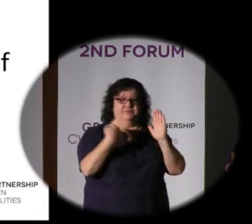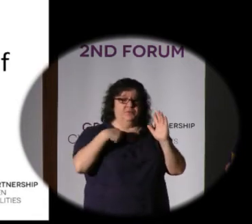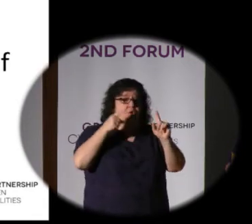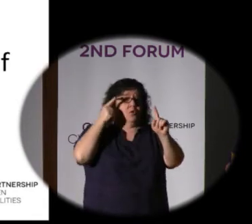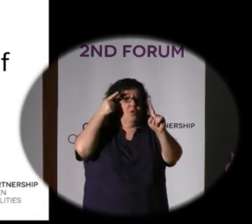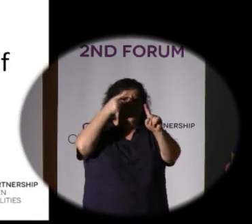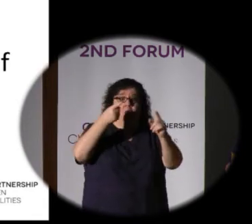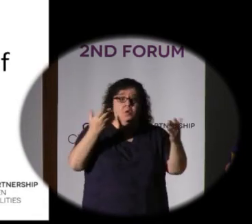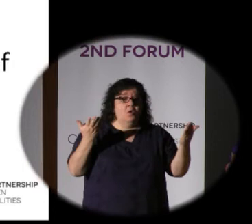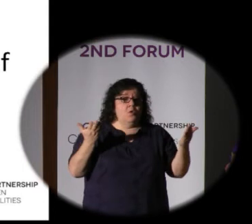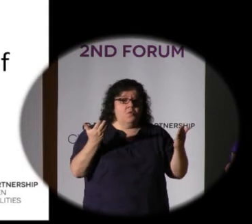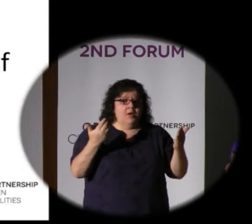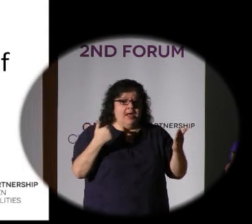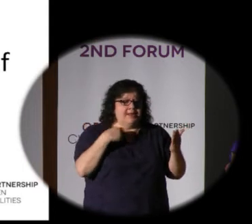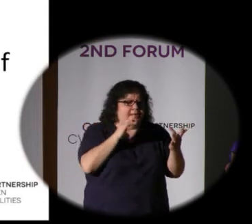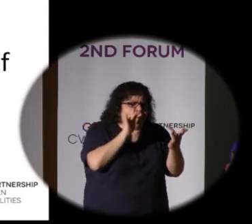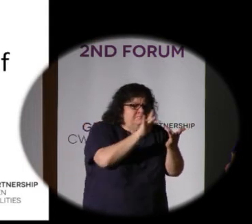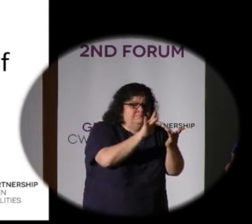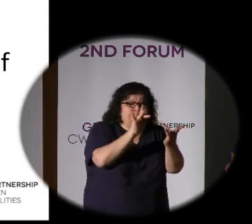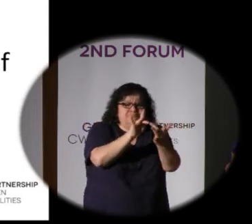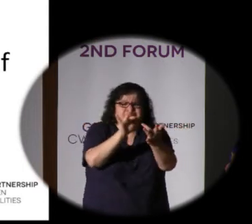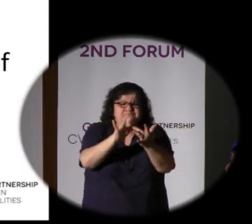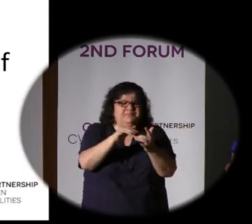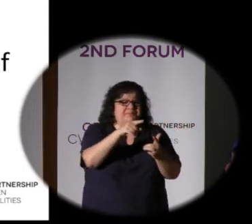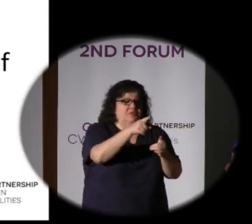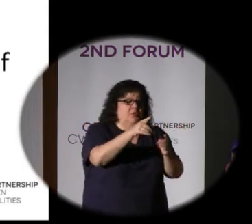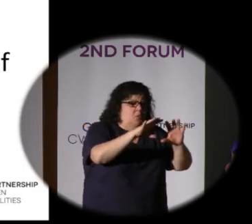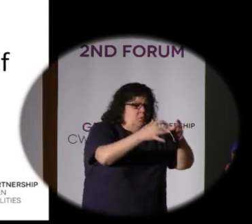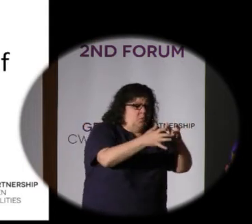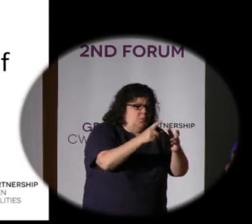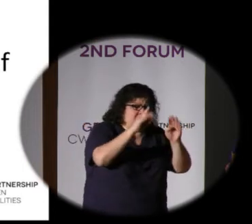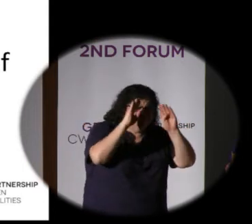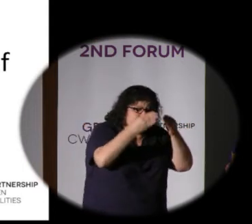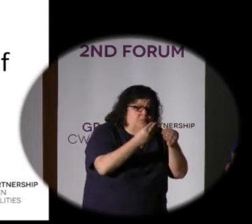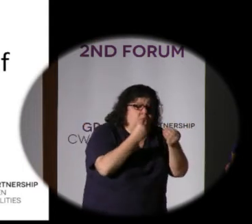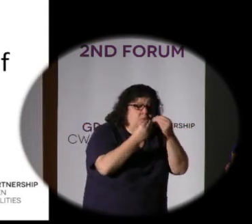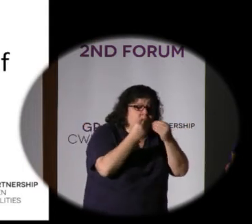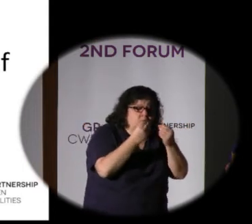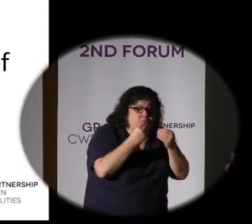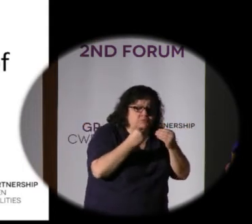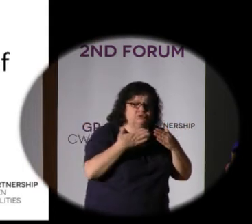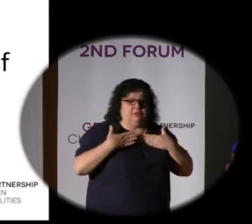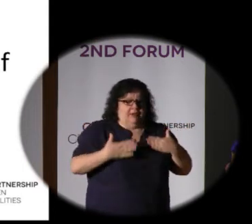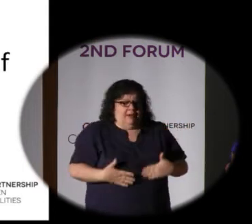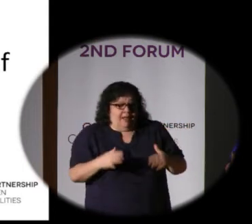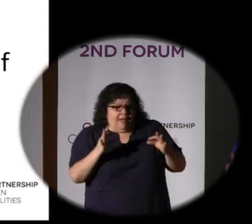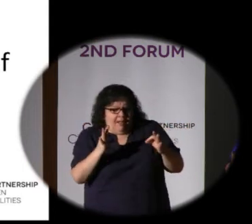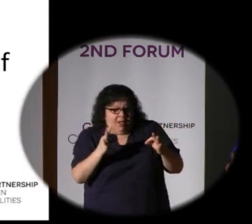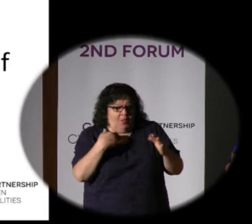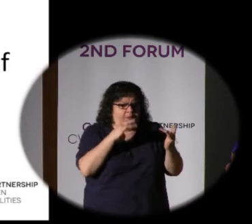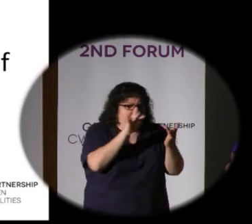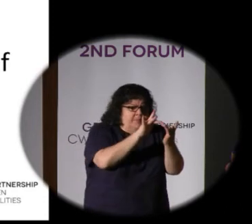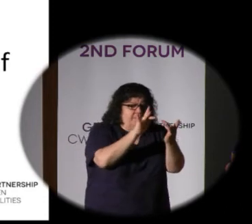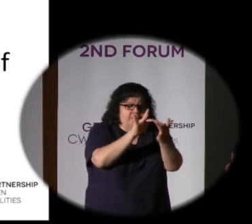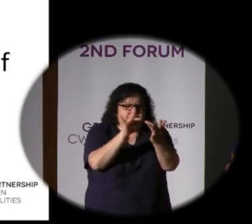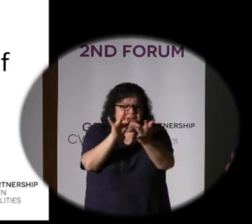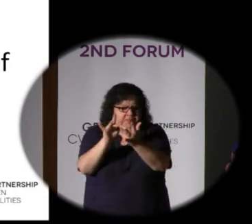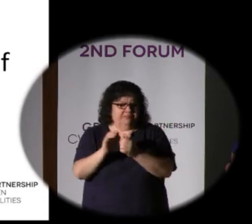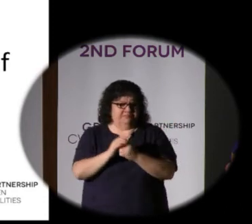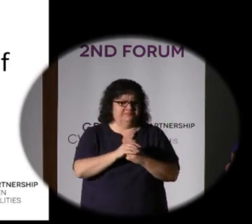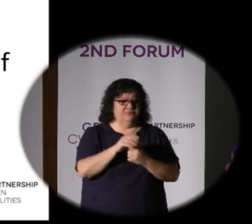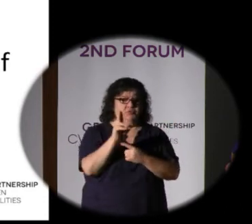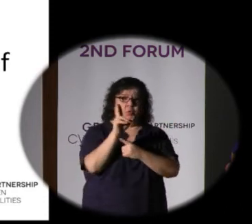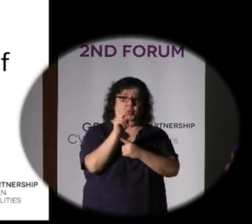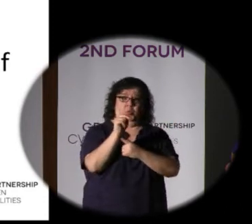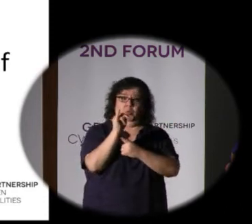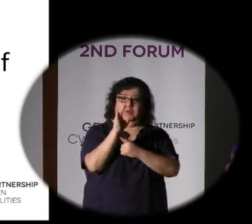have involvement, particularly from the UNICEF nutrition groups, but we could do more, and it's been challenging to get the attention and engagement. But we feel